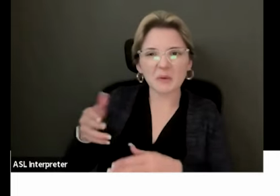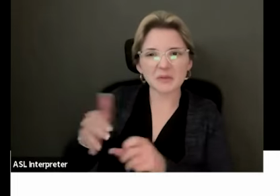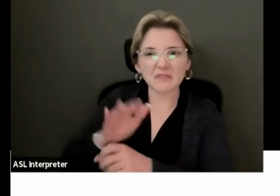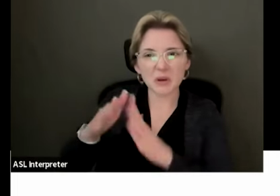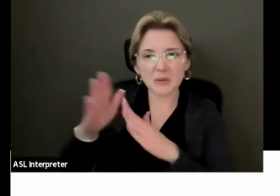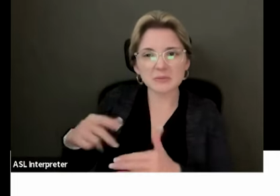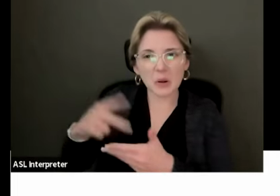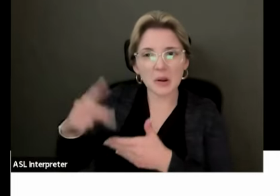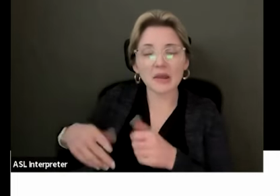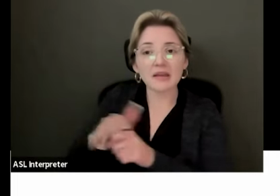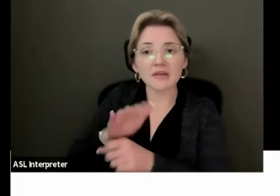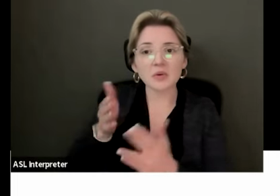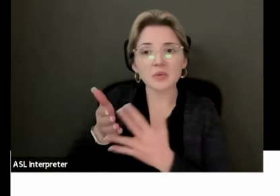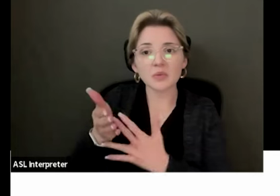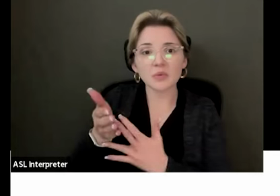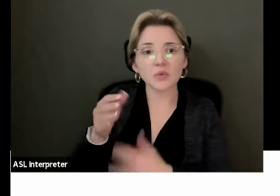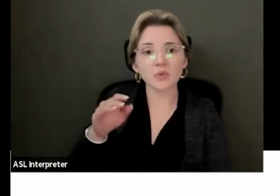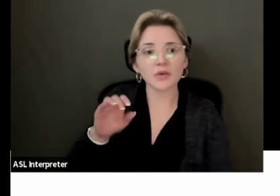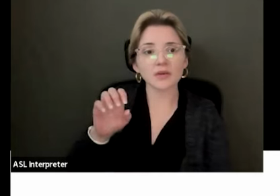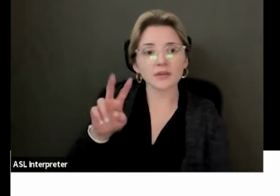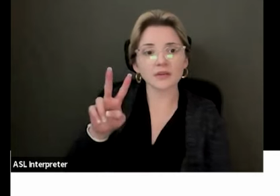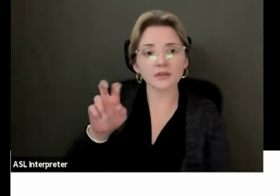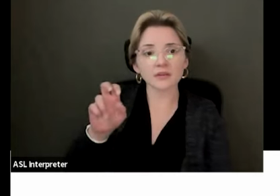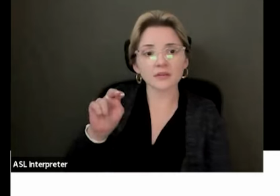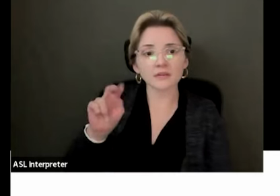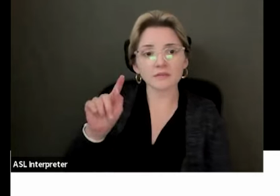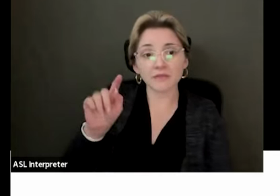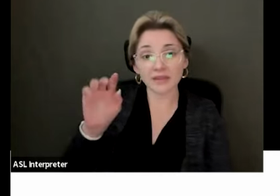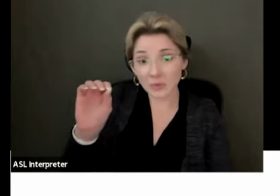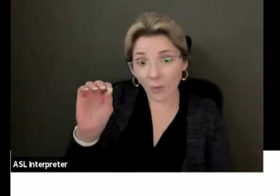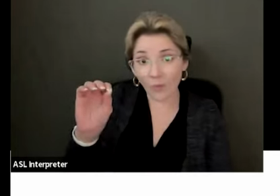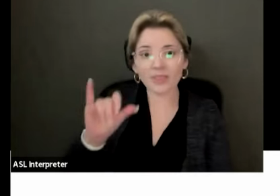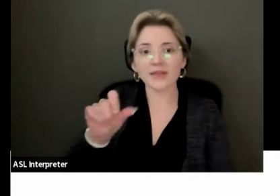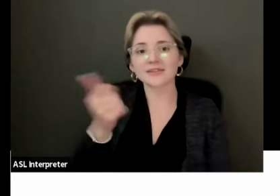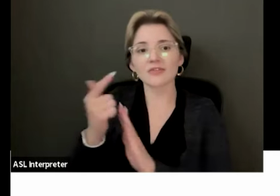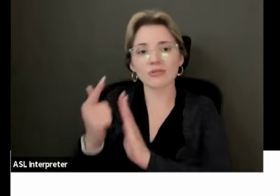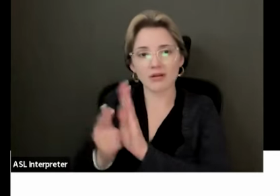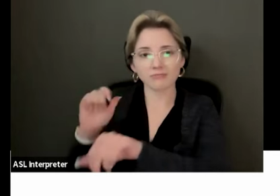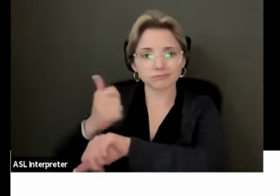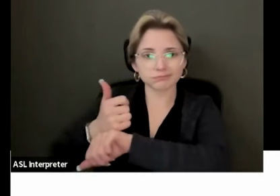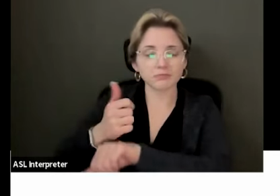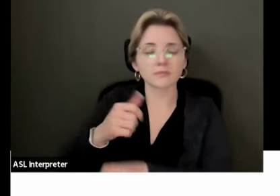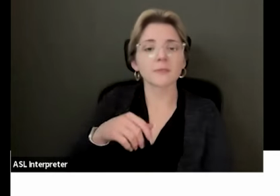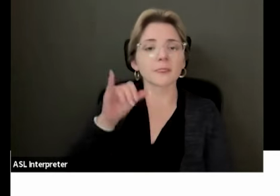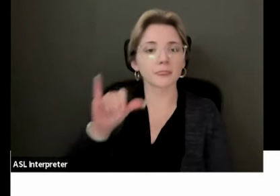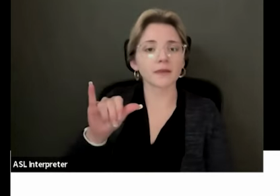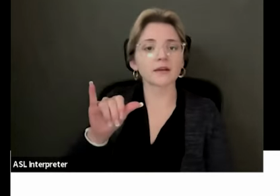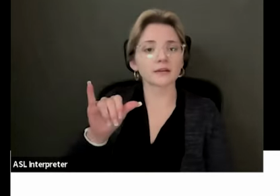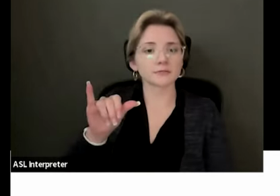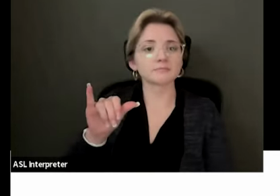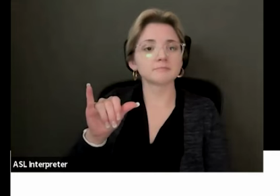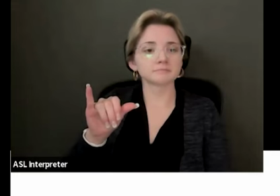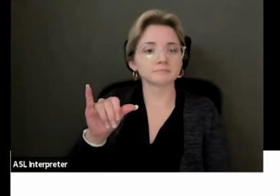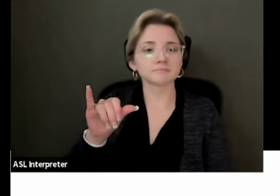are covered by McKinney-Vento, which is actually another law or statute. And that talks about